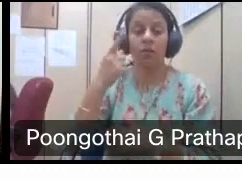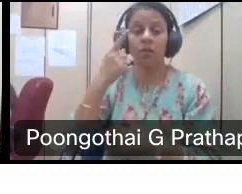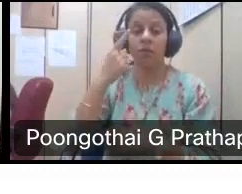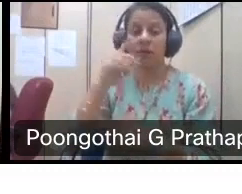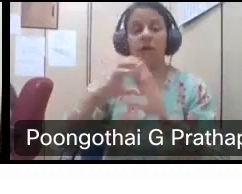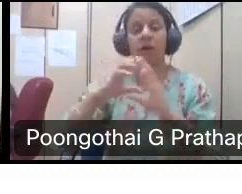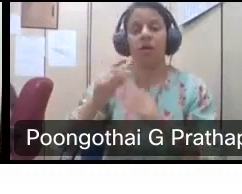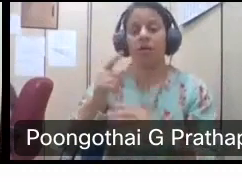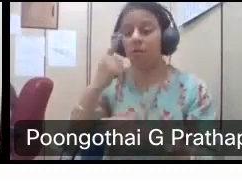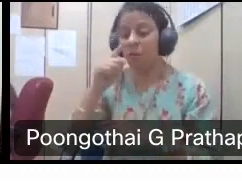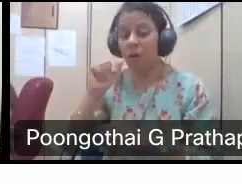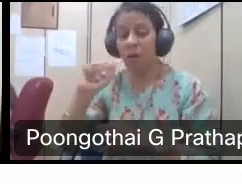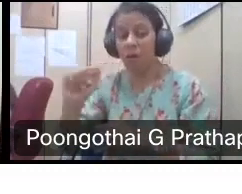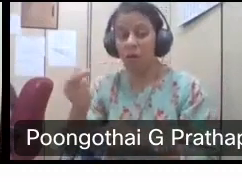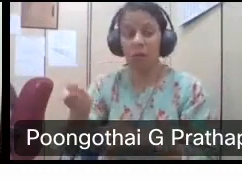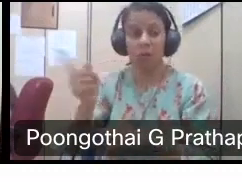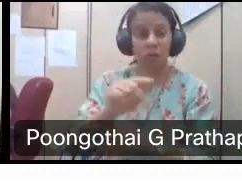with other parents, DSPS